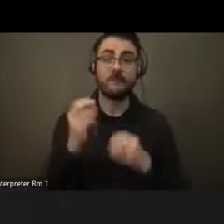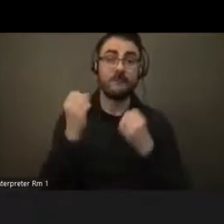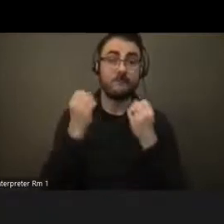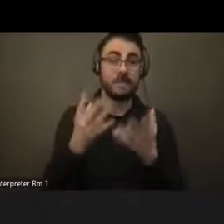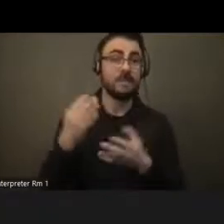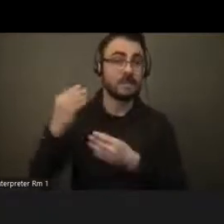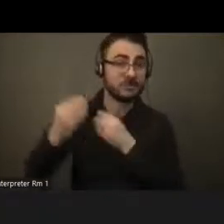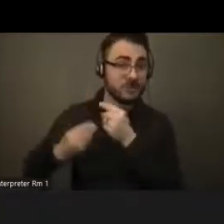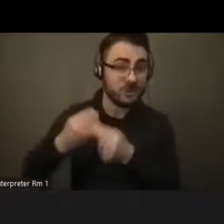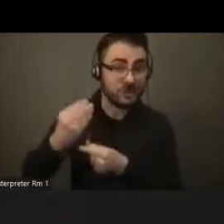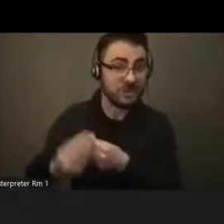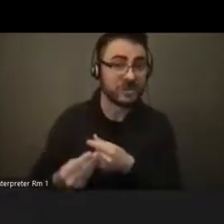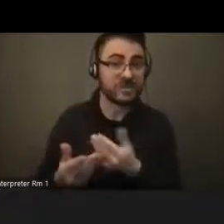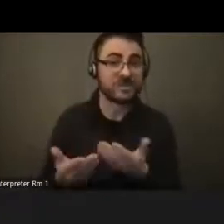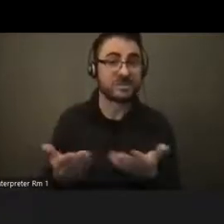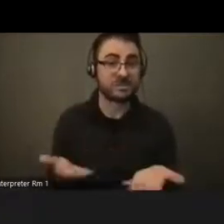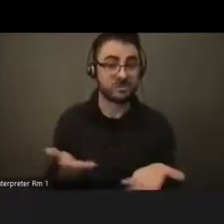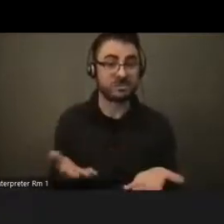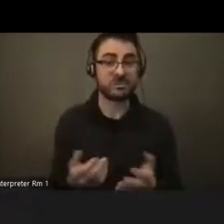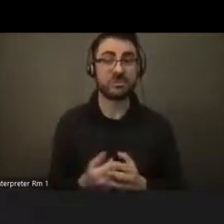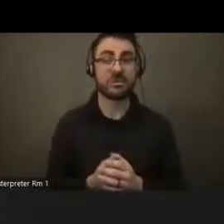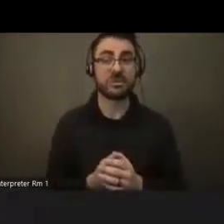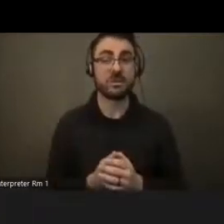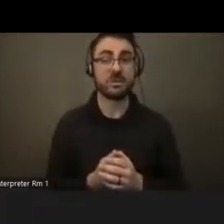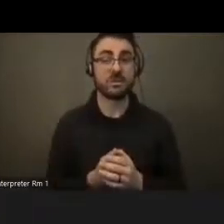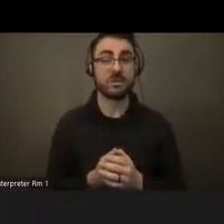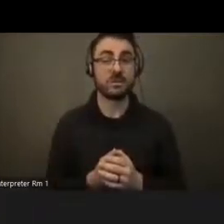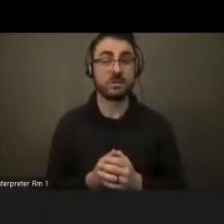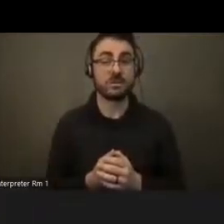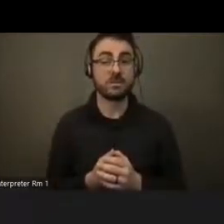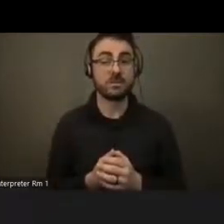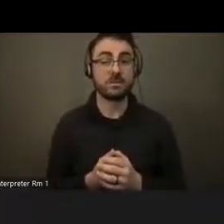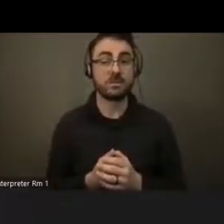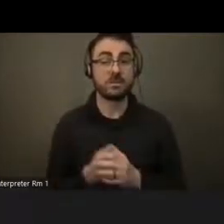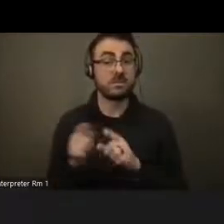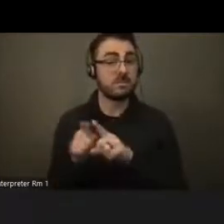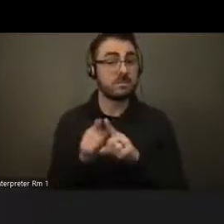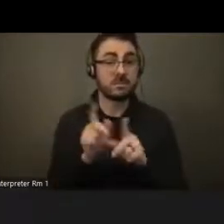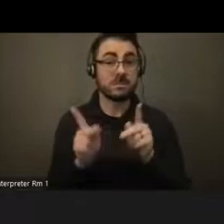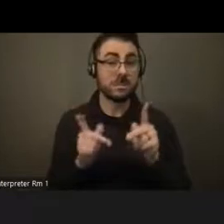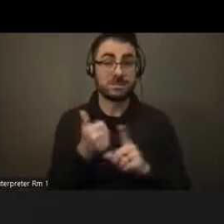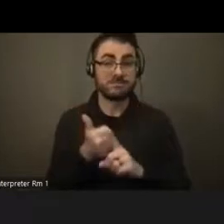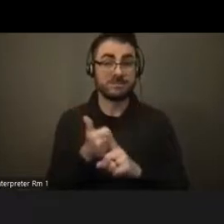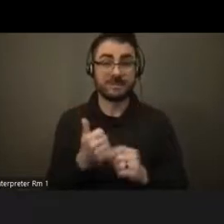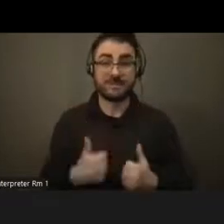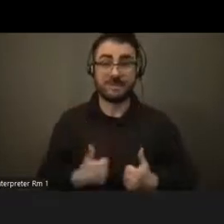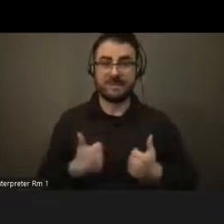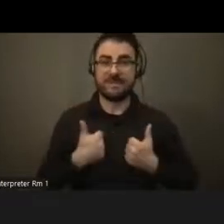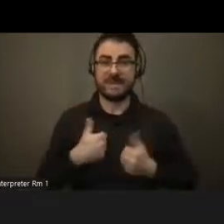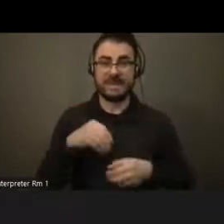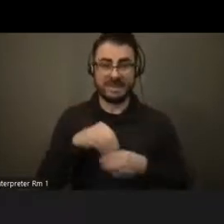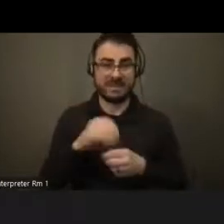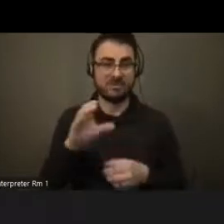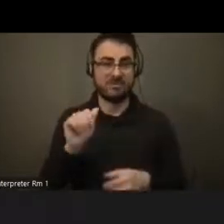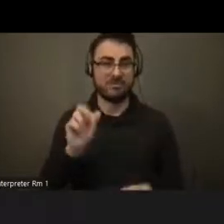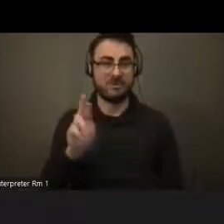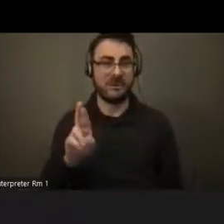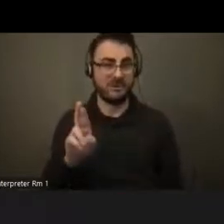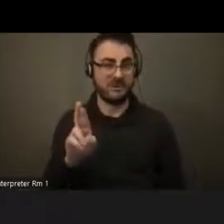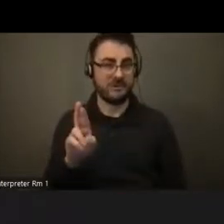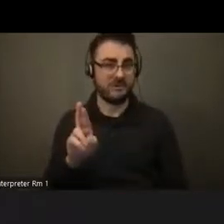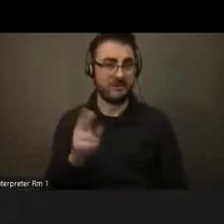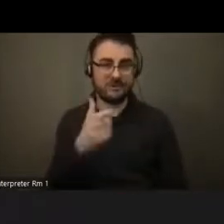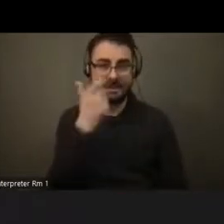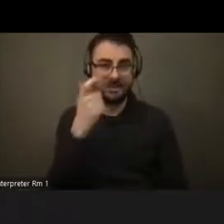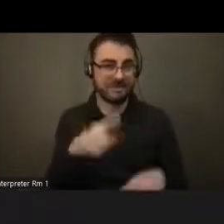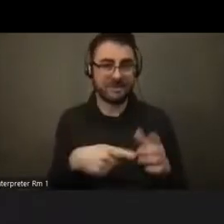as well as people who were living in their cars. So, so I